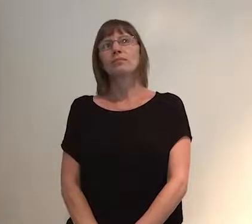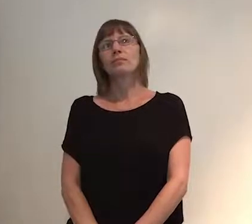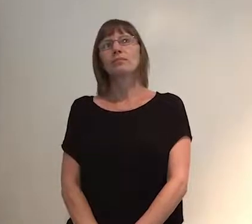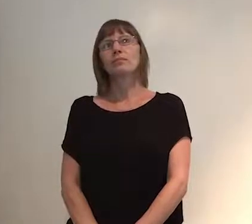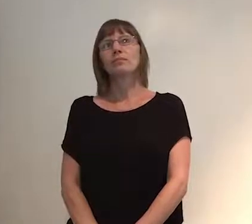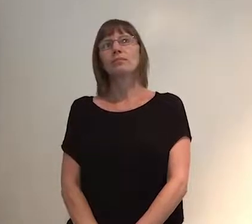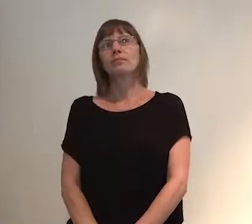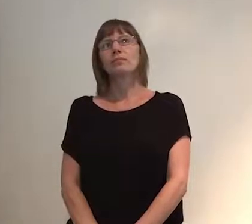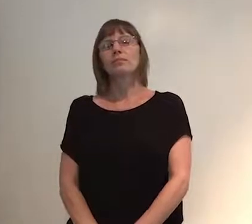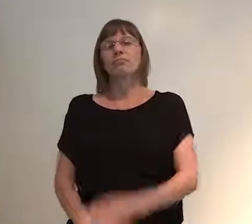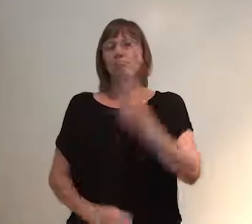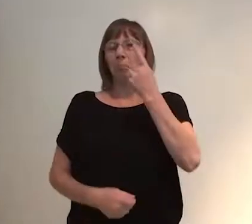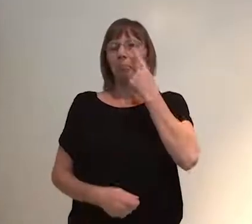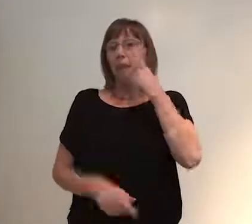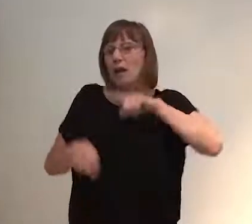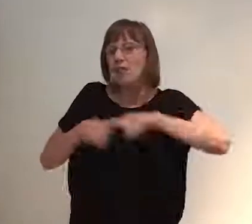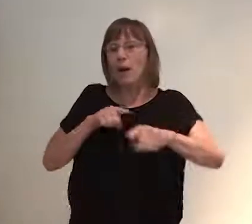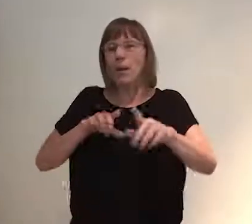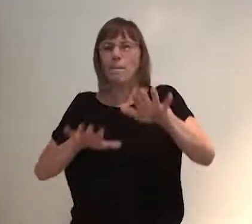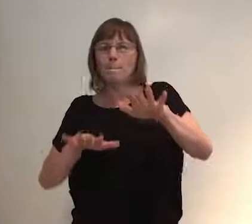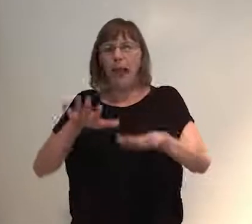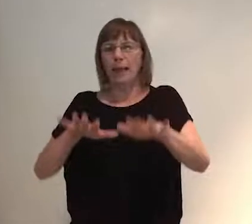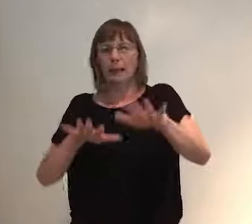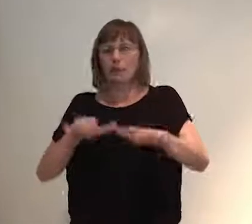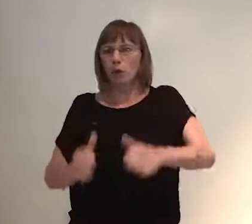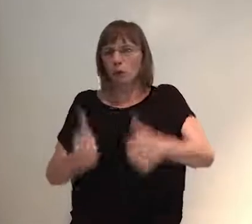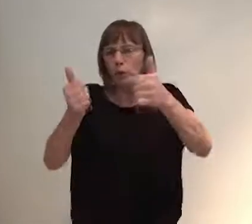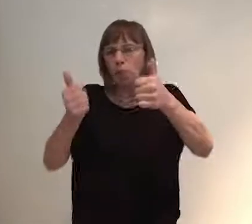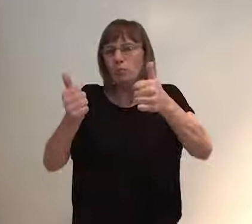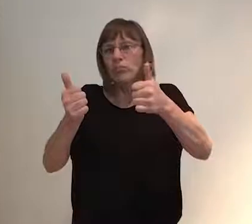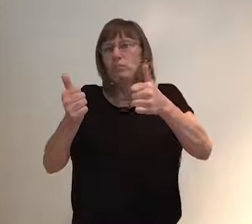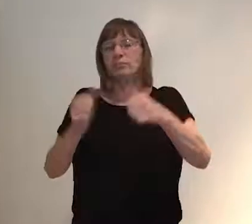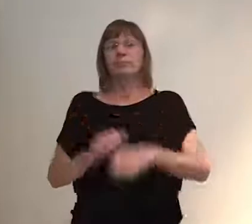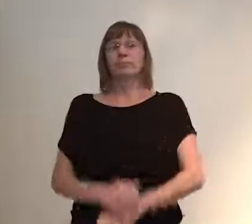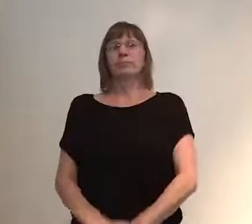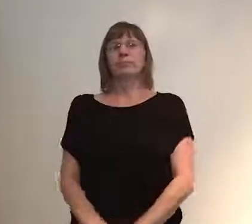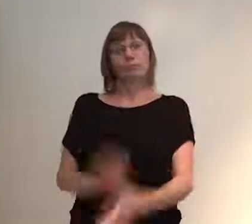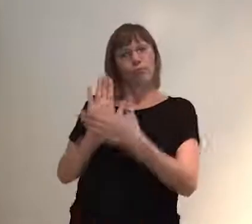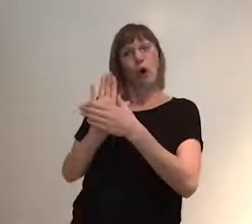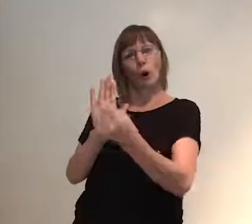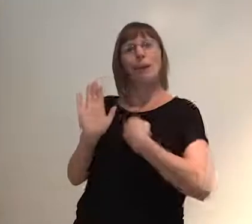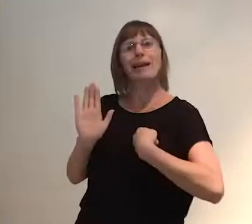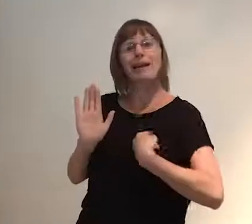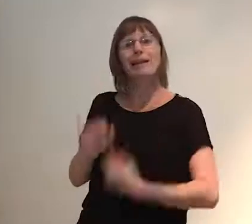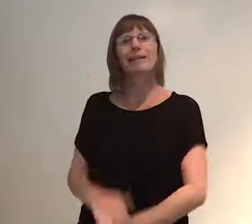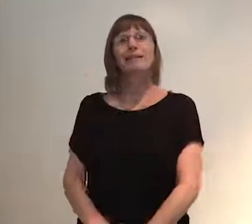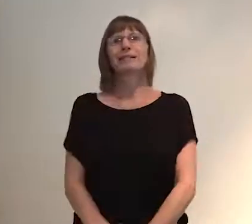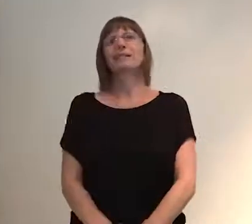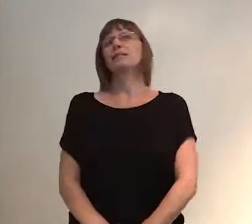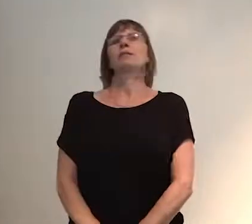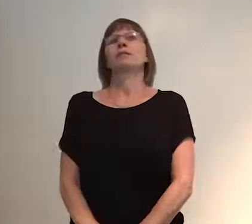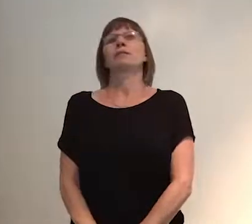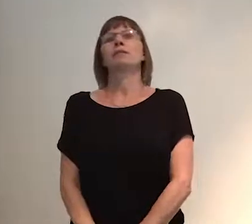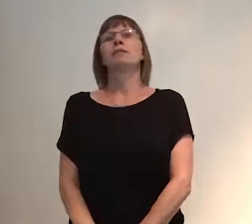So we're always looking as well to keep balance in our practice. So give those legs a little shake off again.